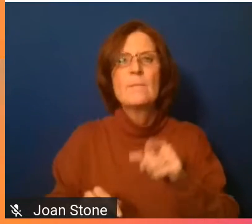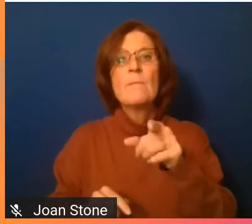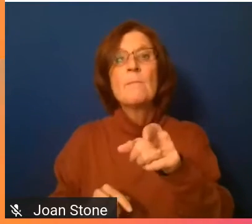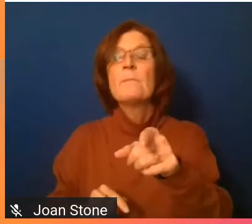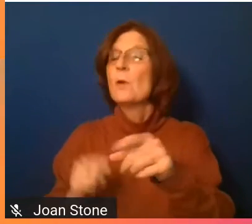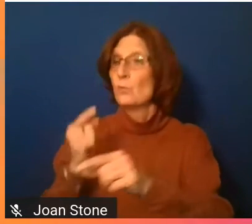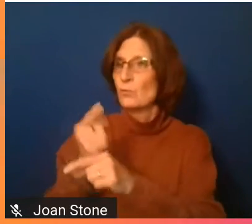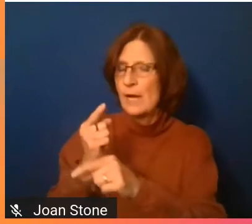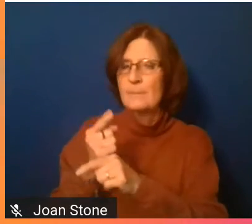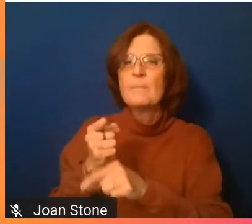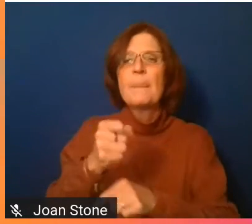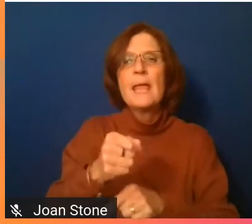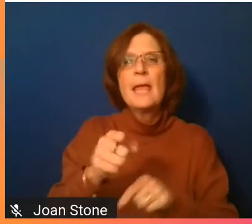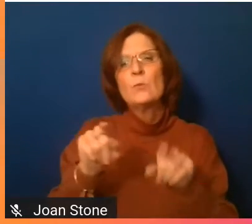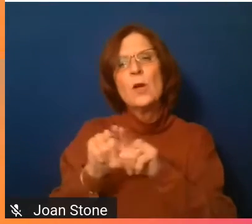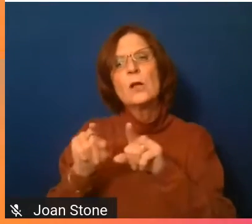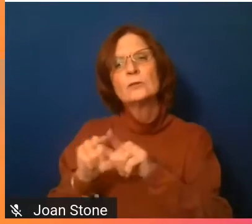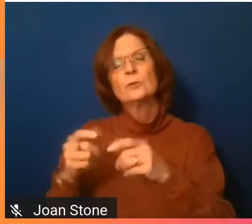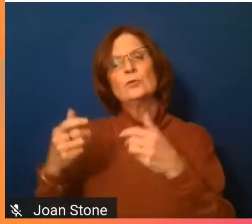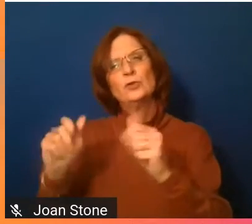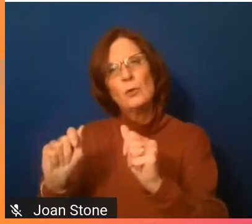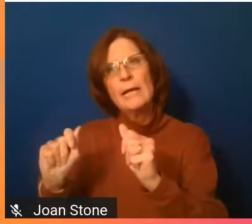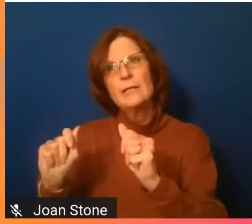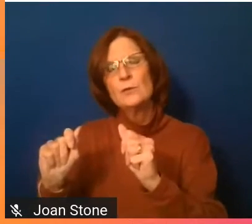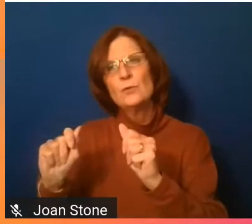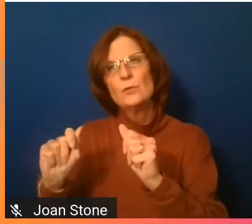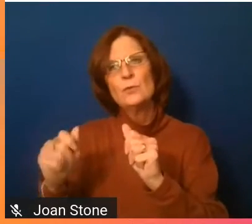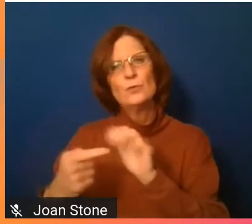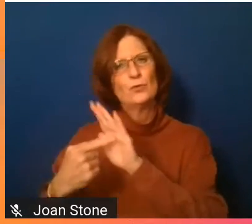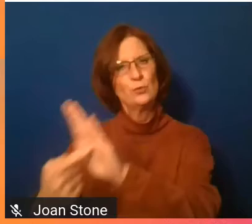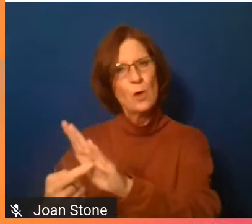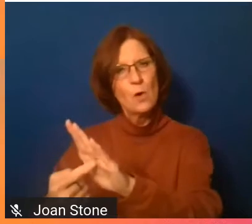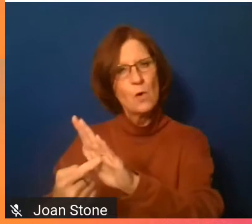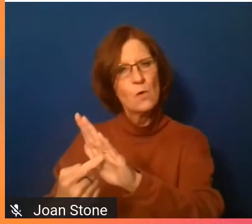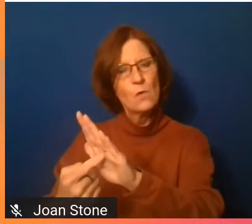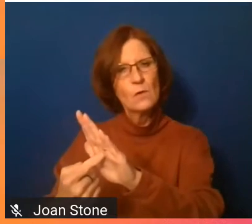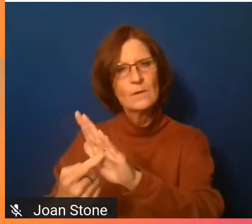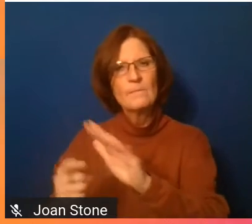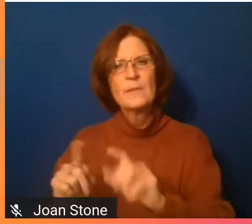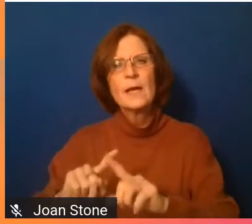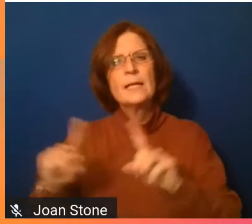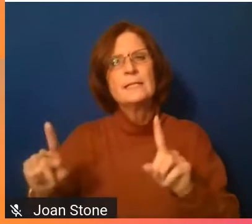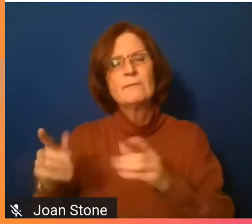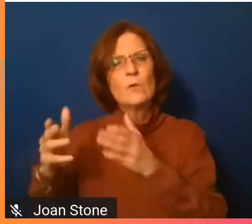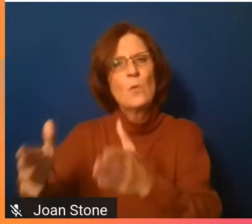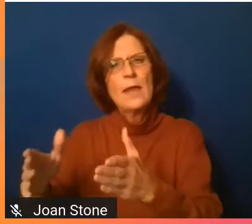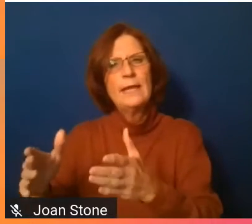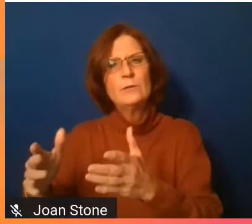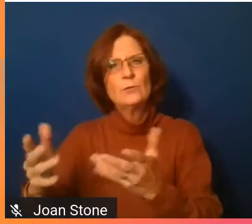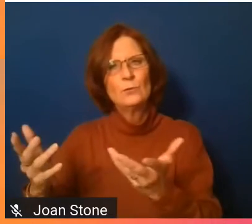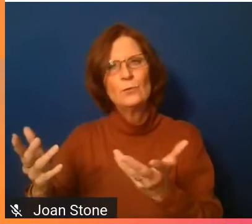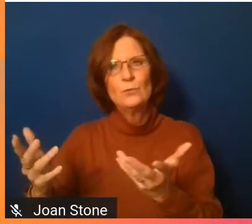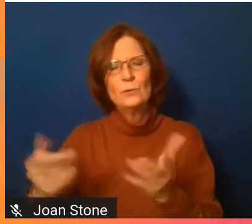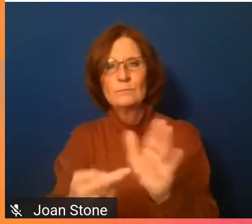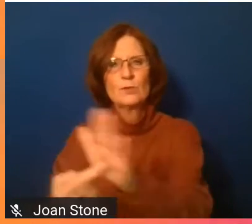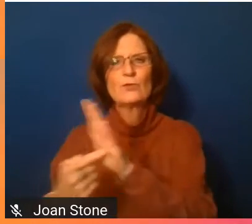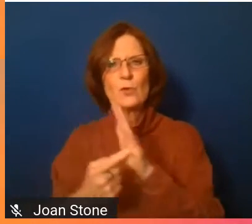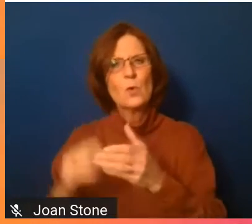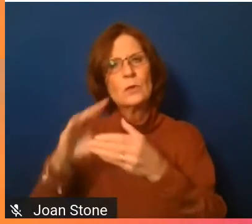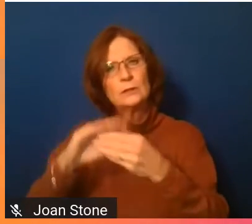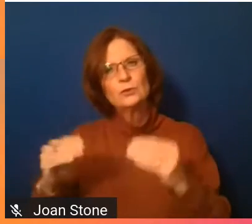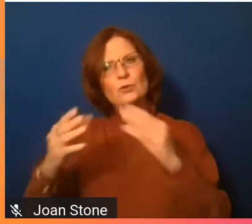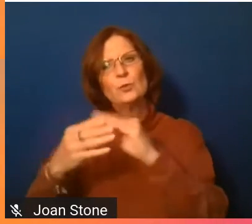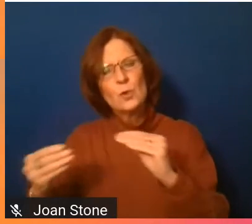tried to find a different way to tell this story, not